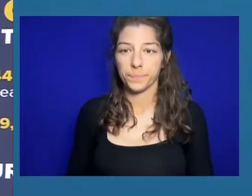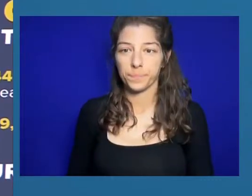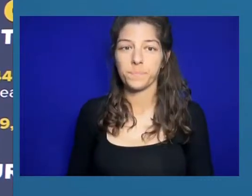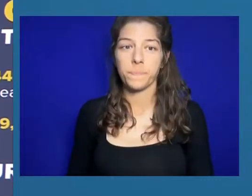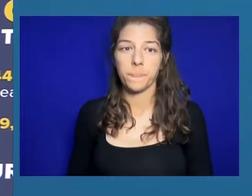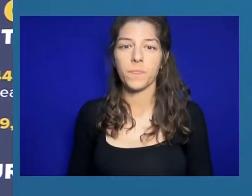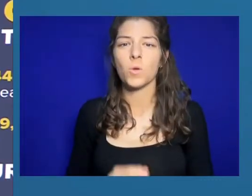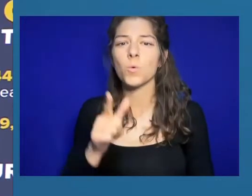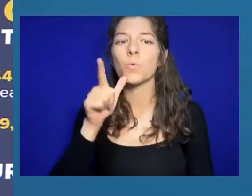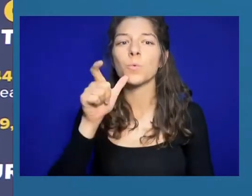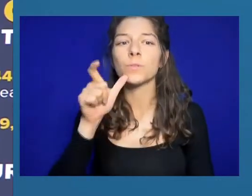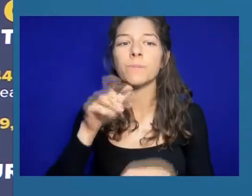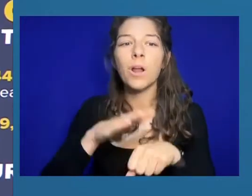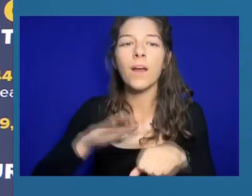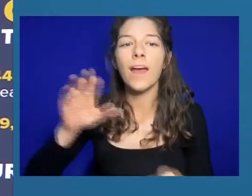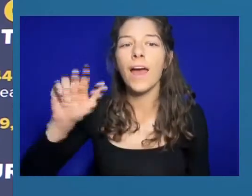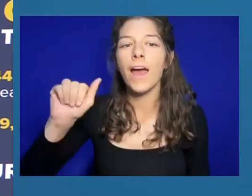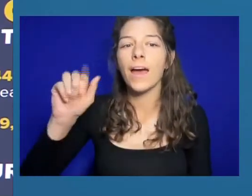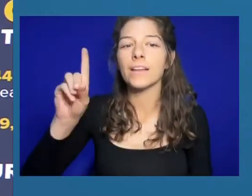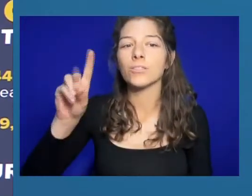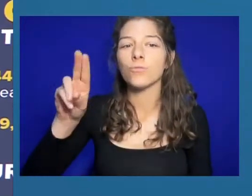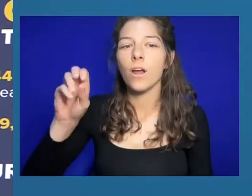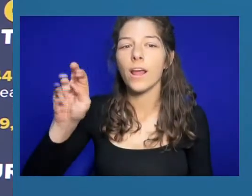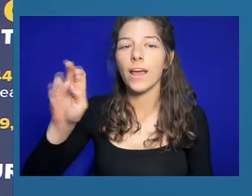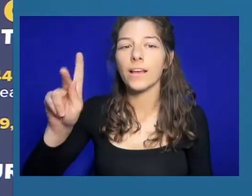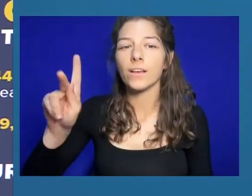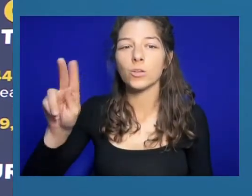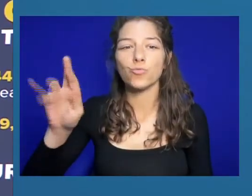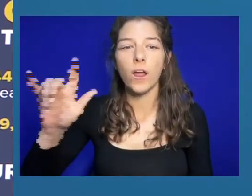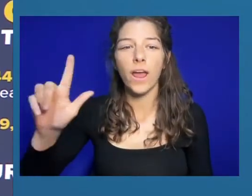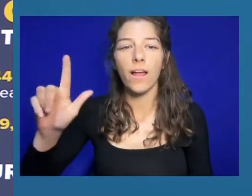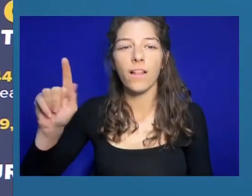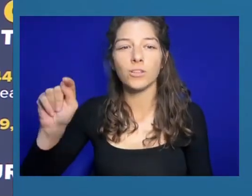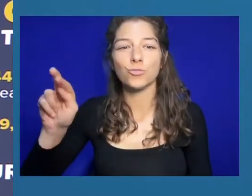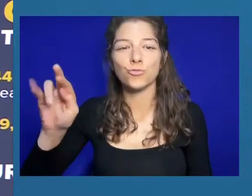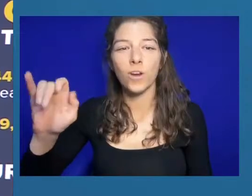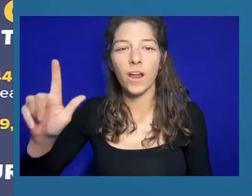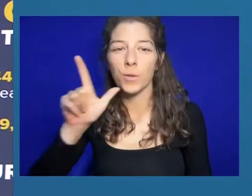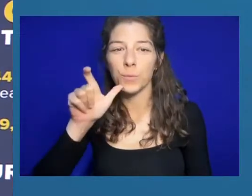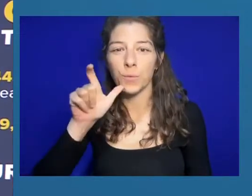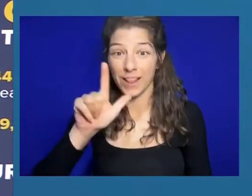Who's been on the Adirondack Rail Trail? I know Lee Keat has been. Where's Lee?